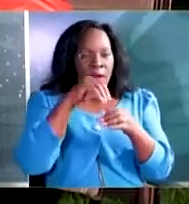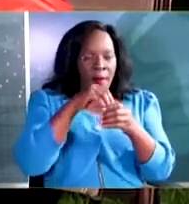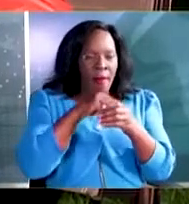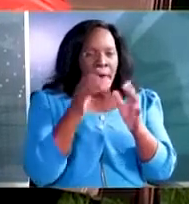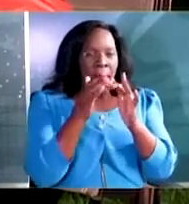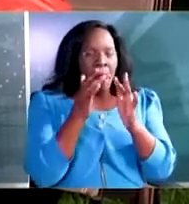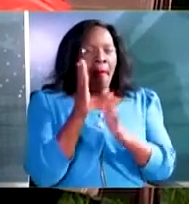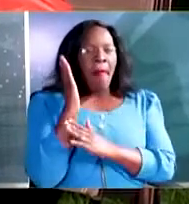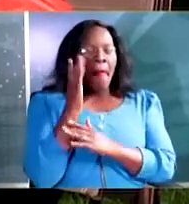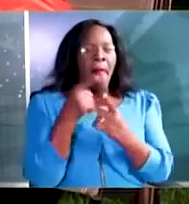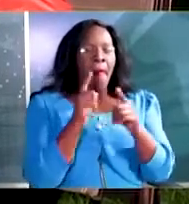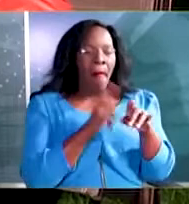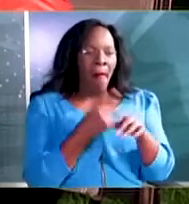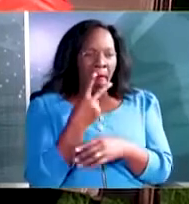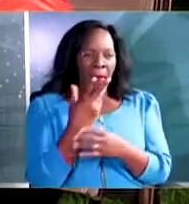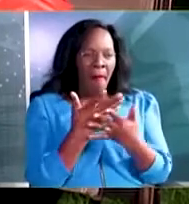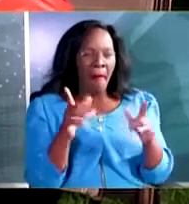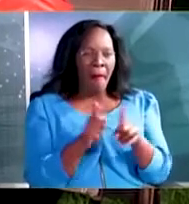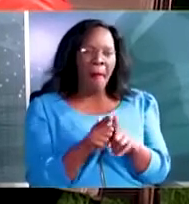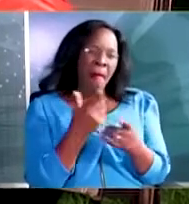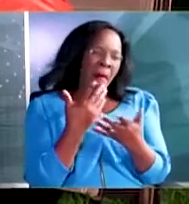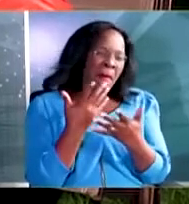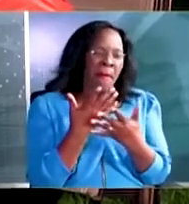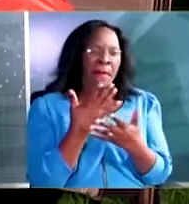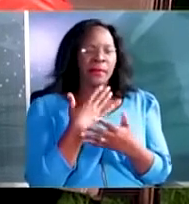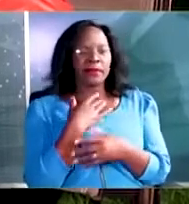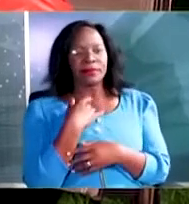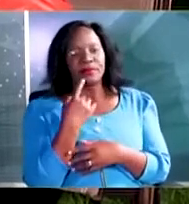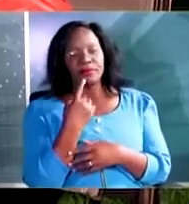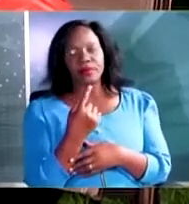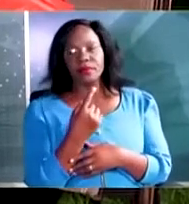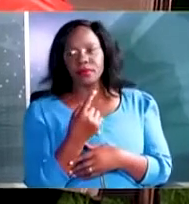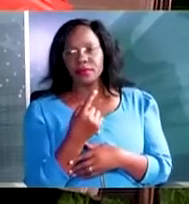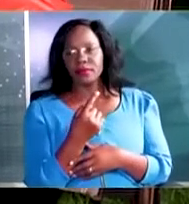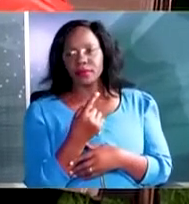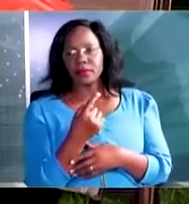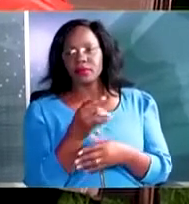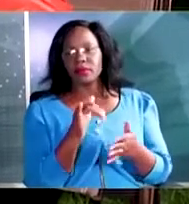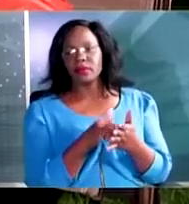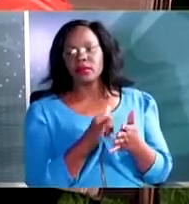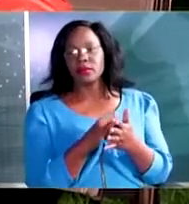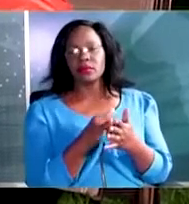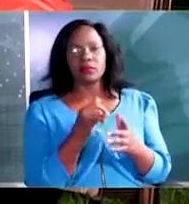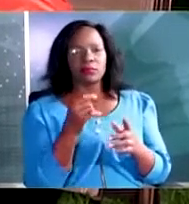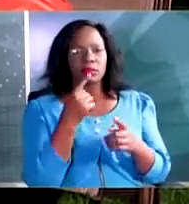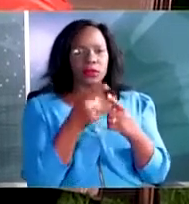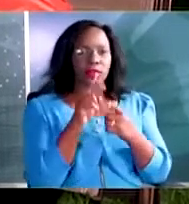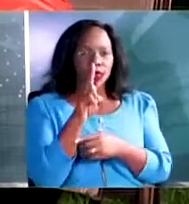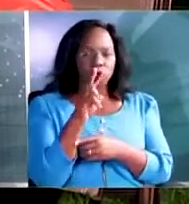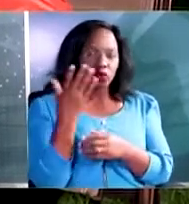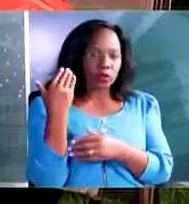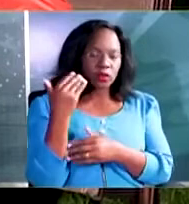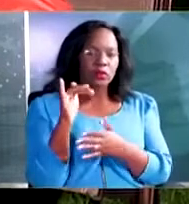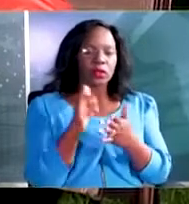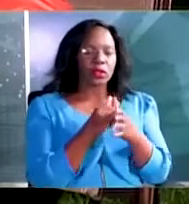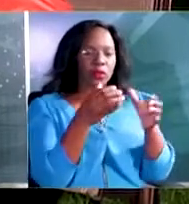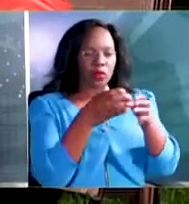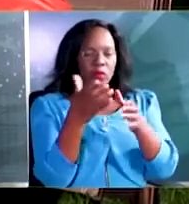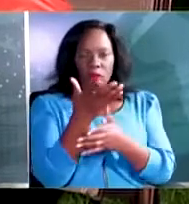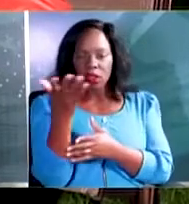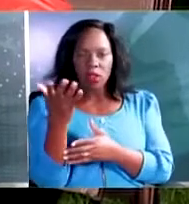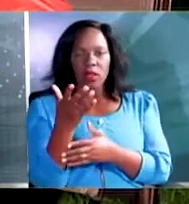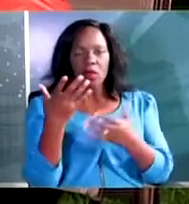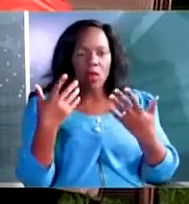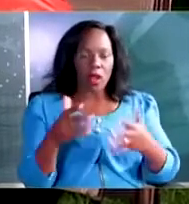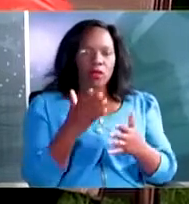cybersecurity. But if you look at things like the WannaCry virus that hit 2 years ago, there was companies who had losses